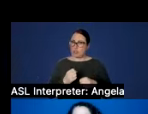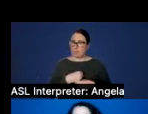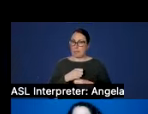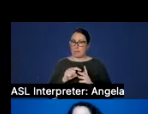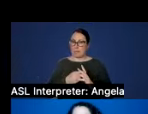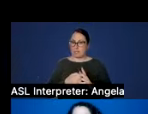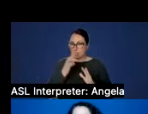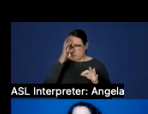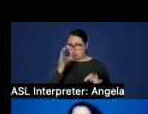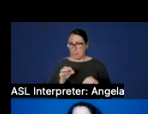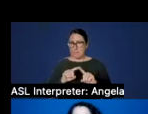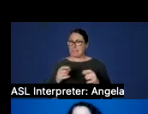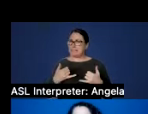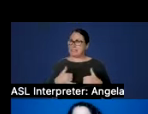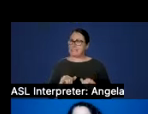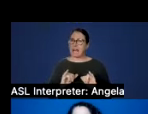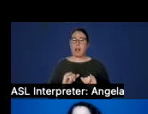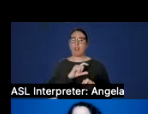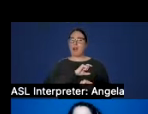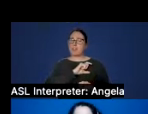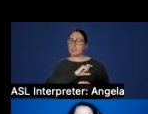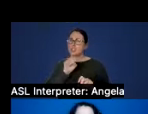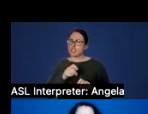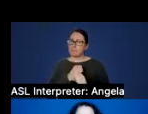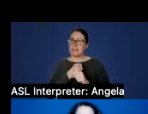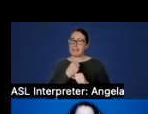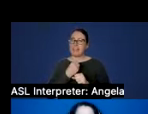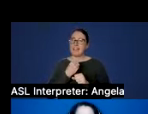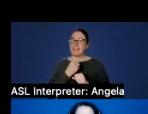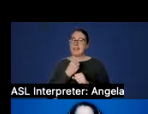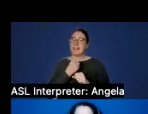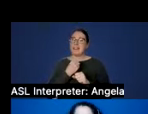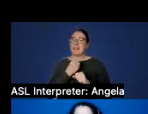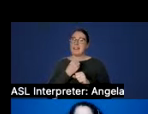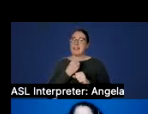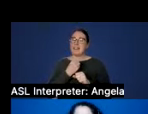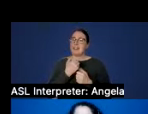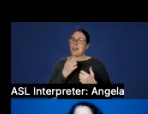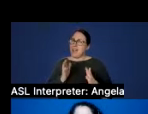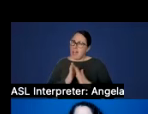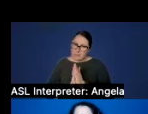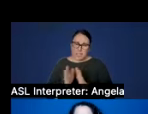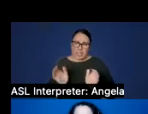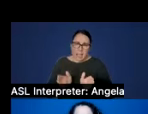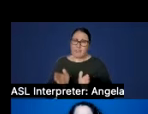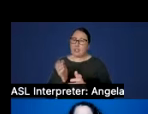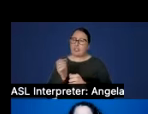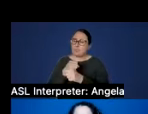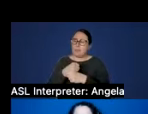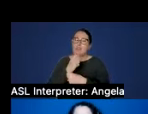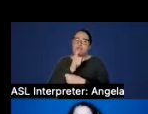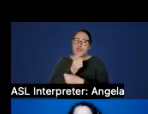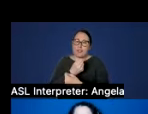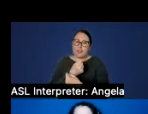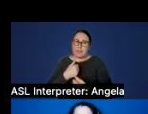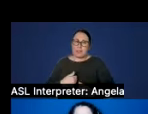law enforcement should make every effort to attend to the victim's safety and the medical needs, locate or